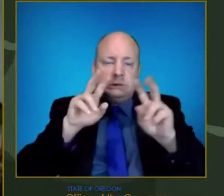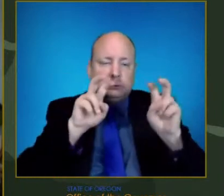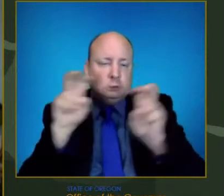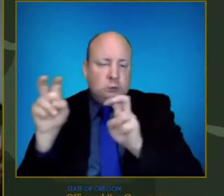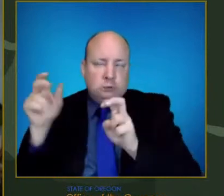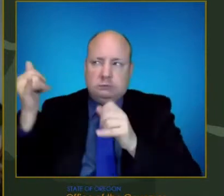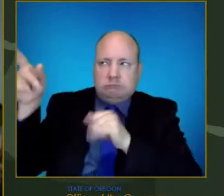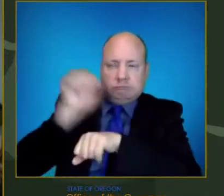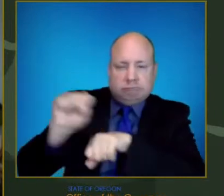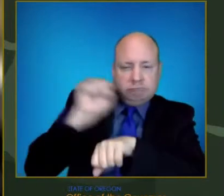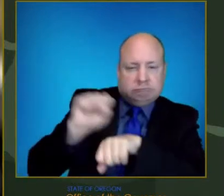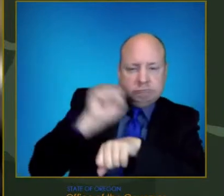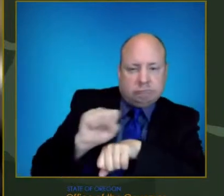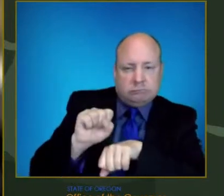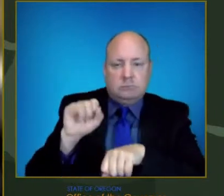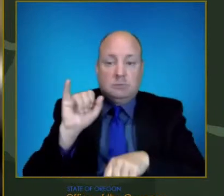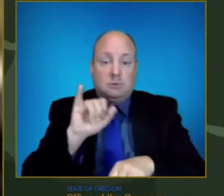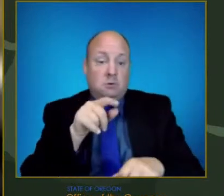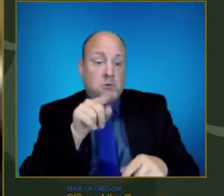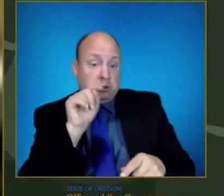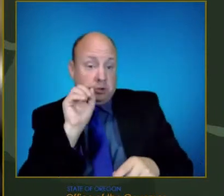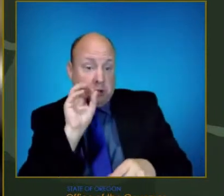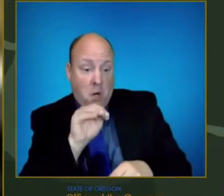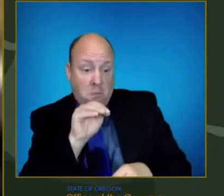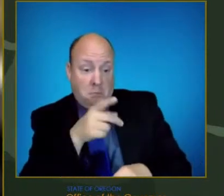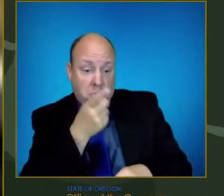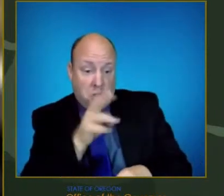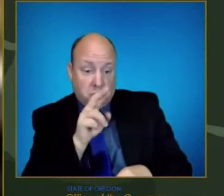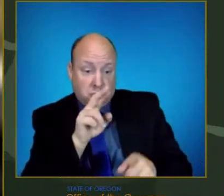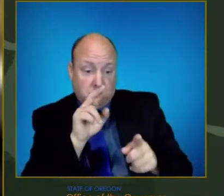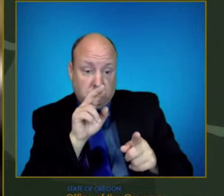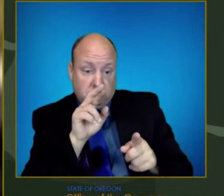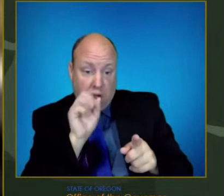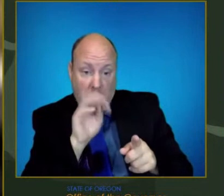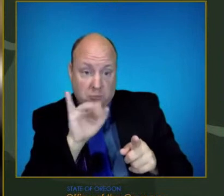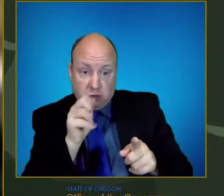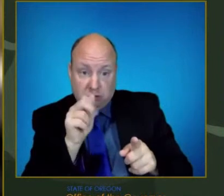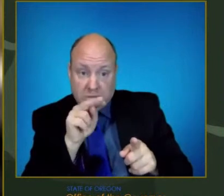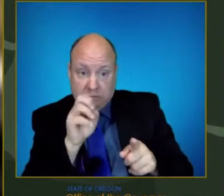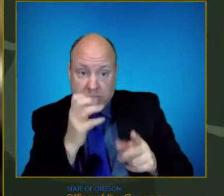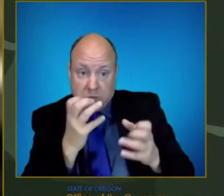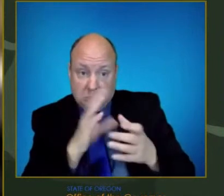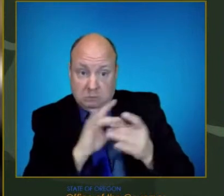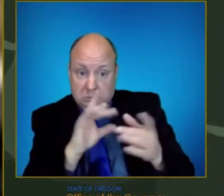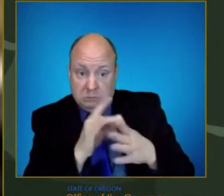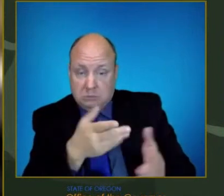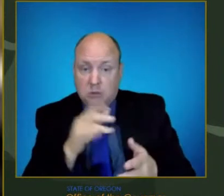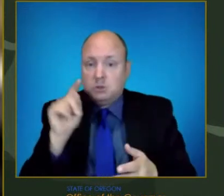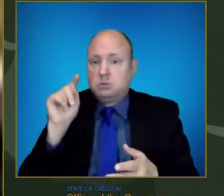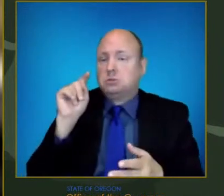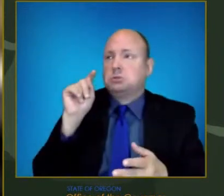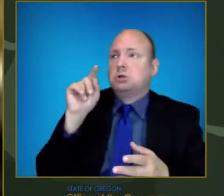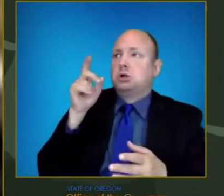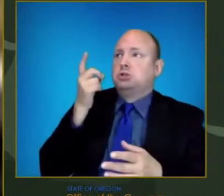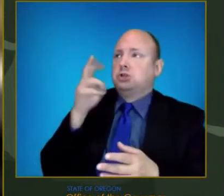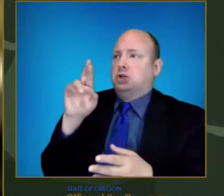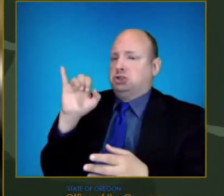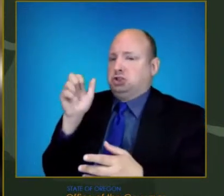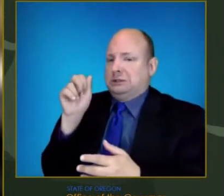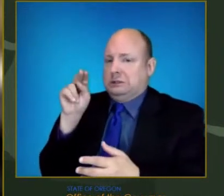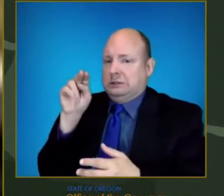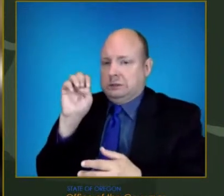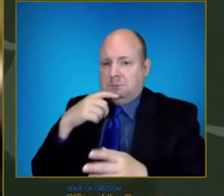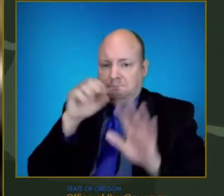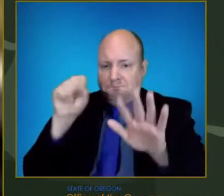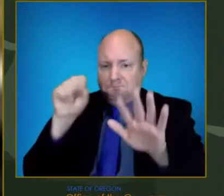add? Yeah, you know, things were looking so good early in the summer, and I think that really affected